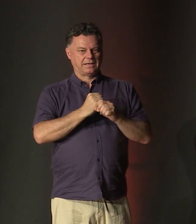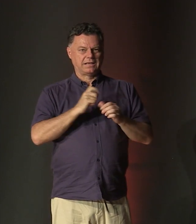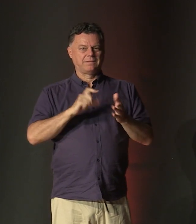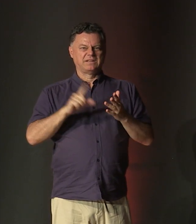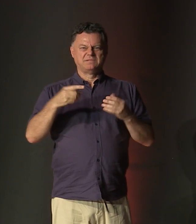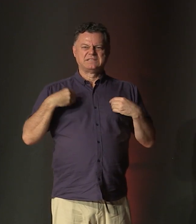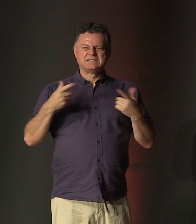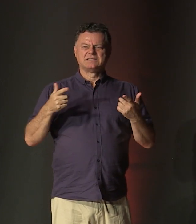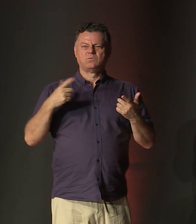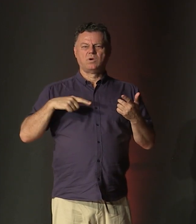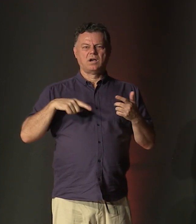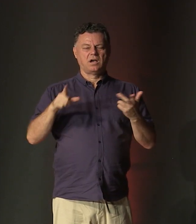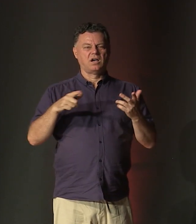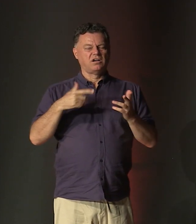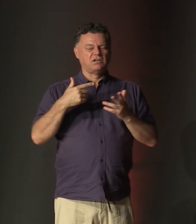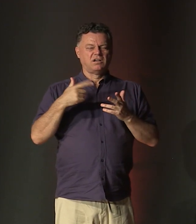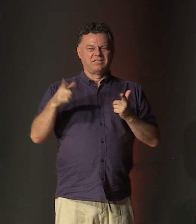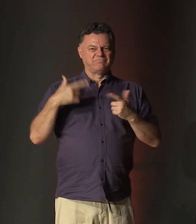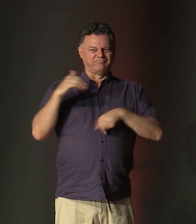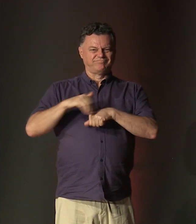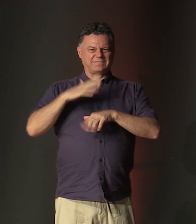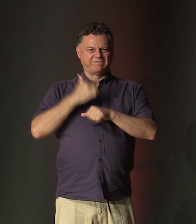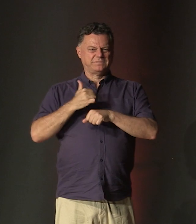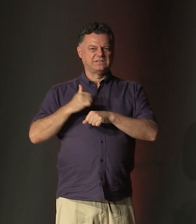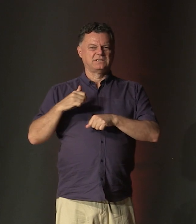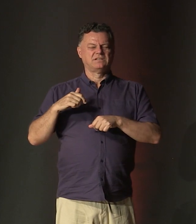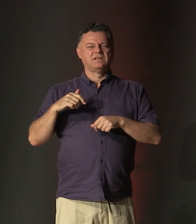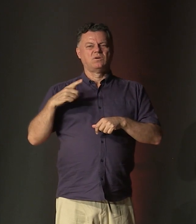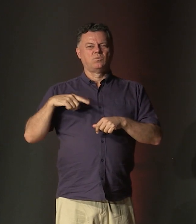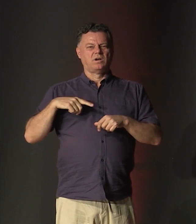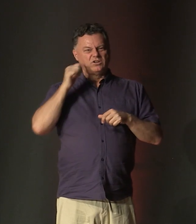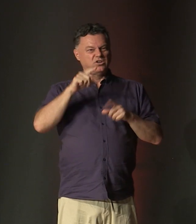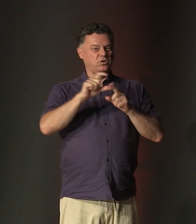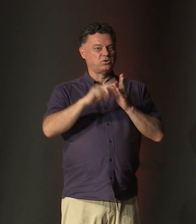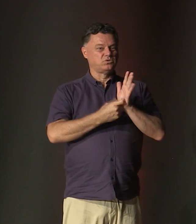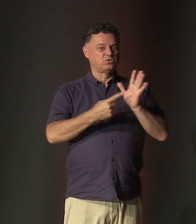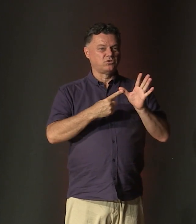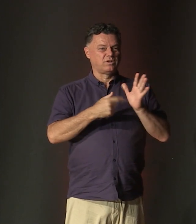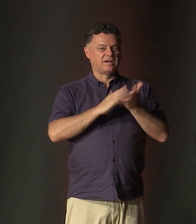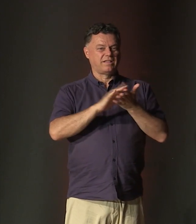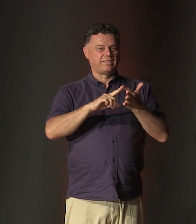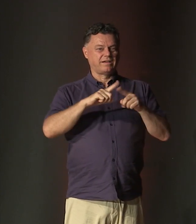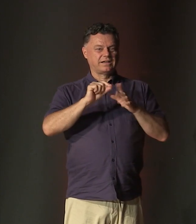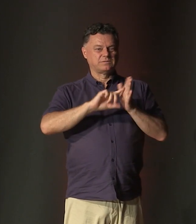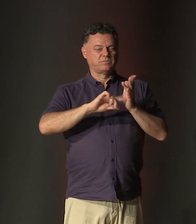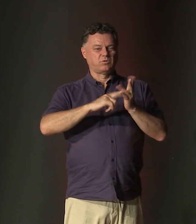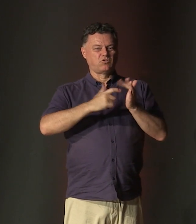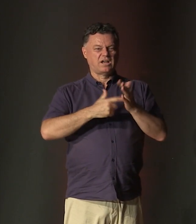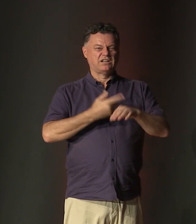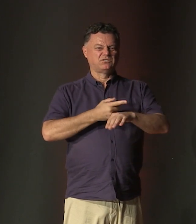because the ads for their services were appearing during YouTube videos for kids' shows like Dora the Explorer.